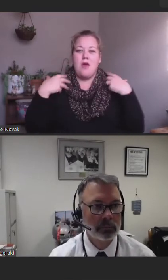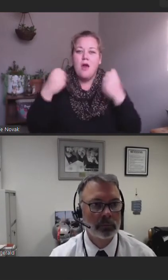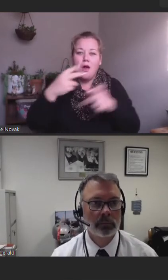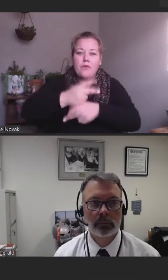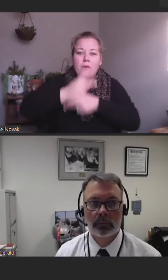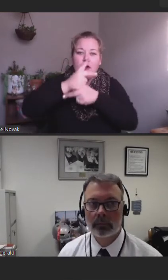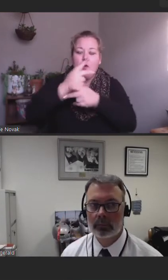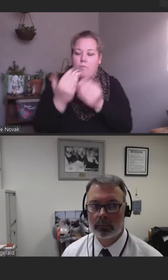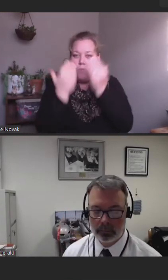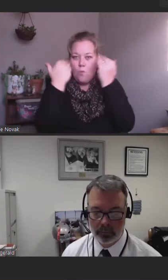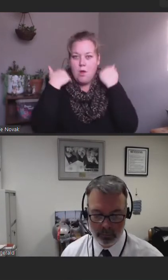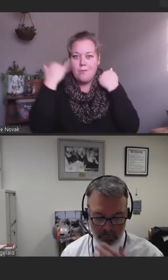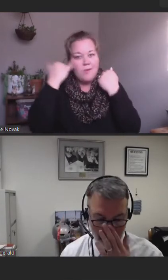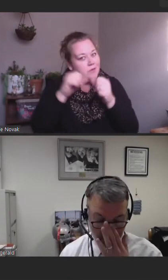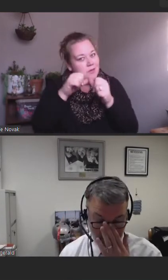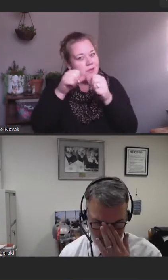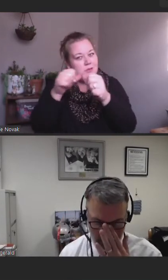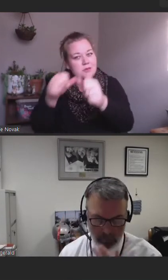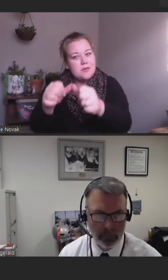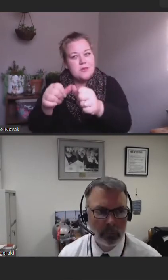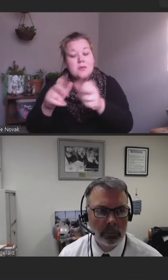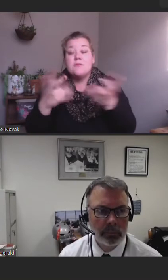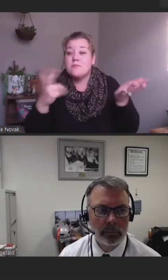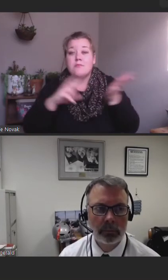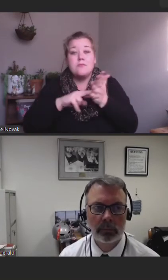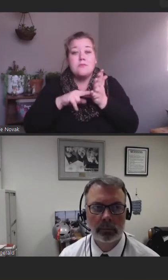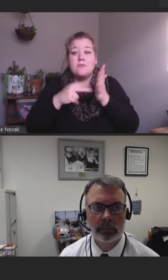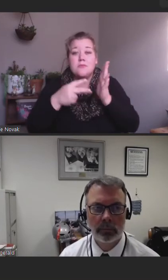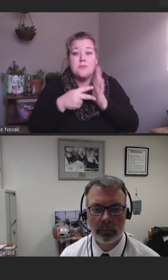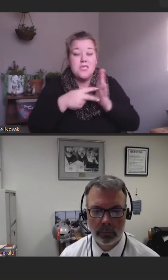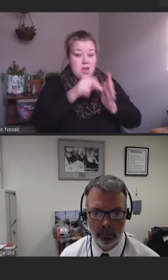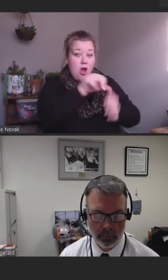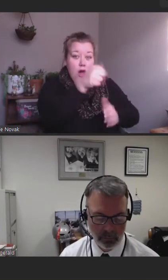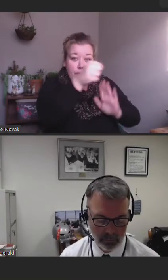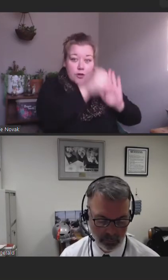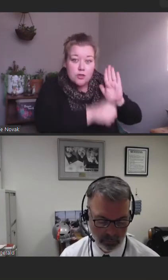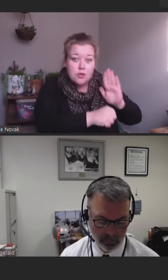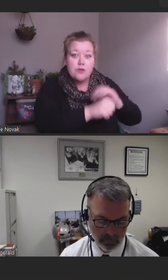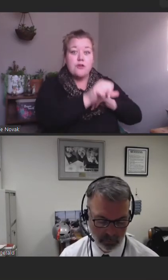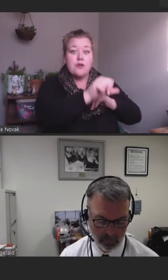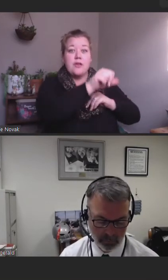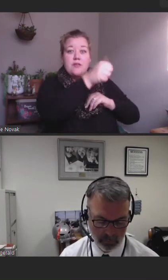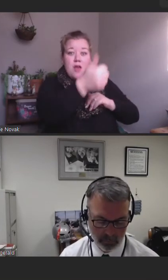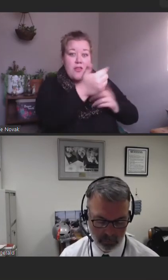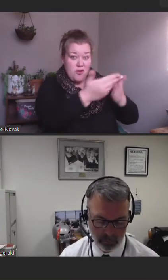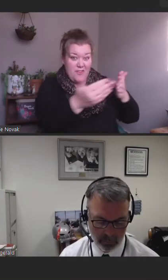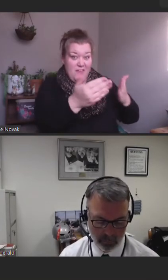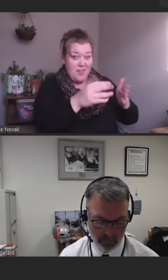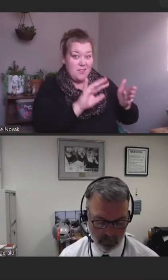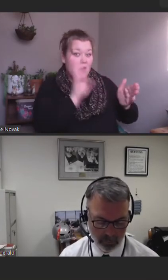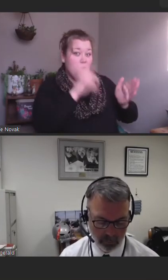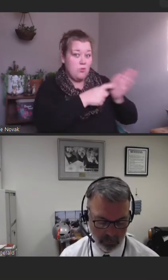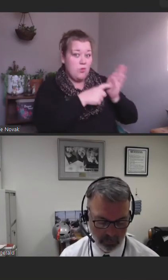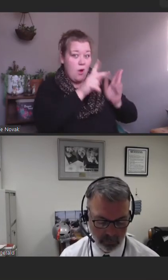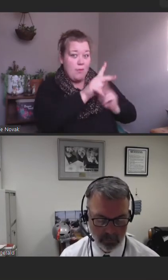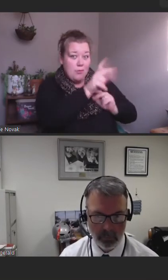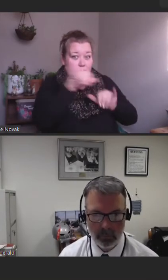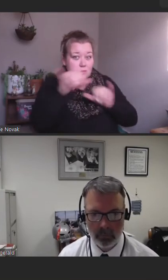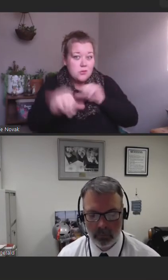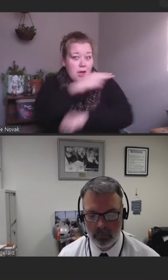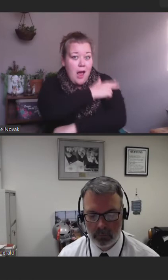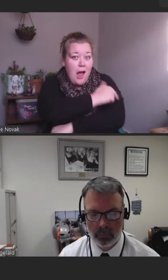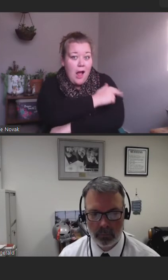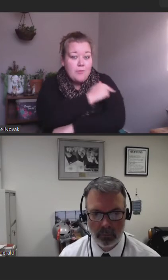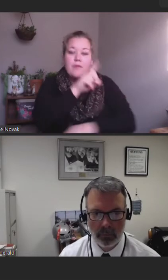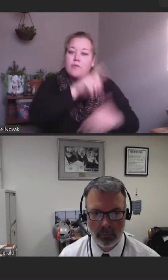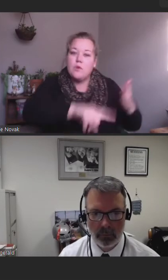to and required to voluntarily slow elective surgeries that require a hospitalization to ease the strain on our hospitals. We're